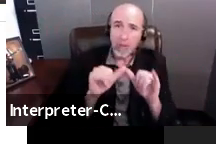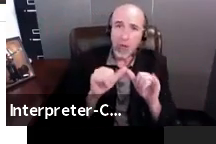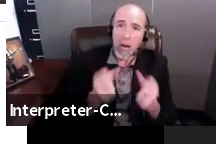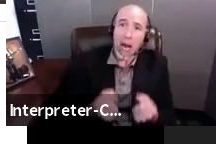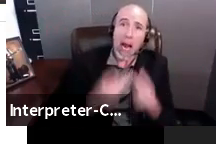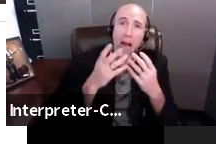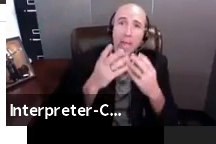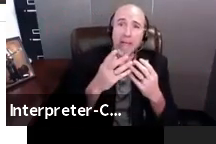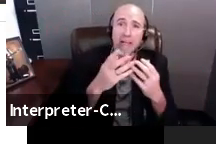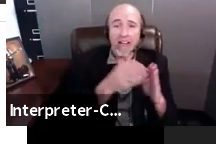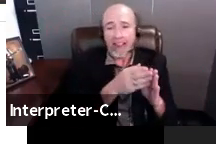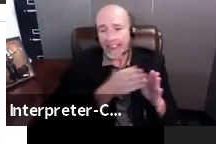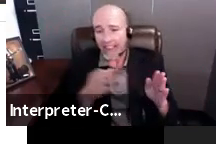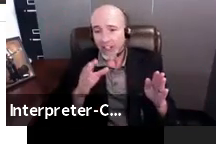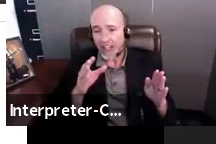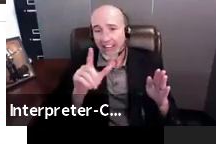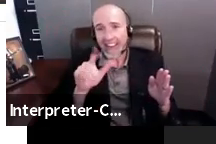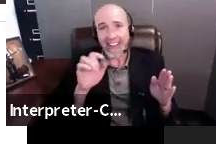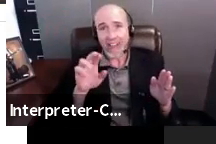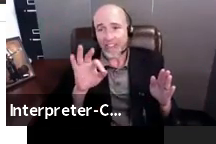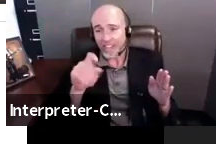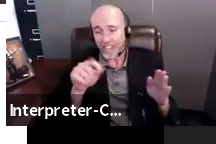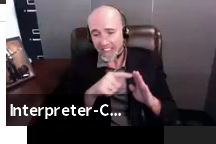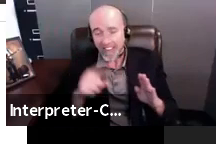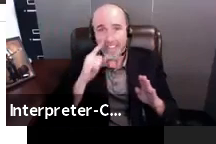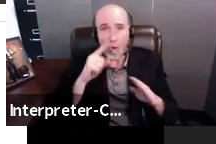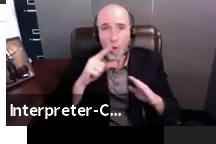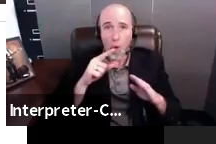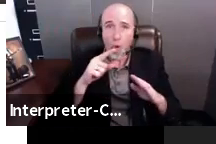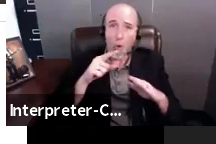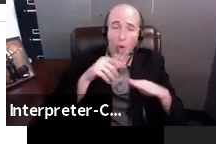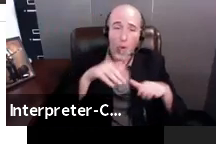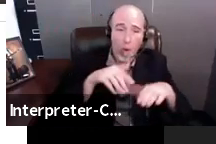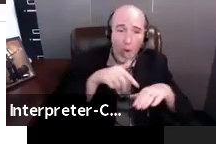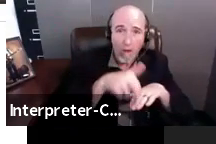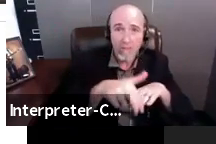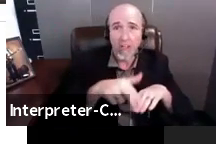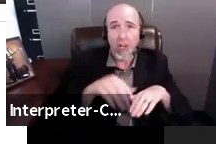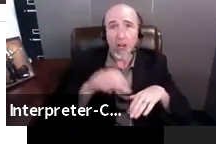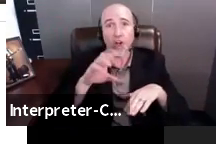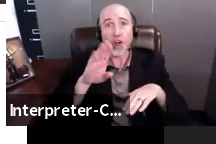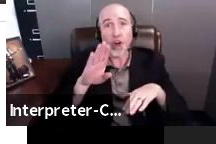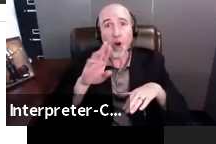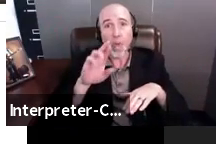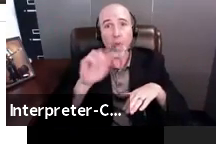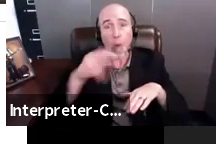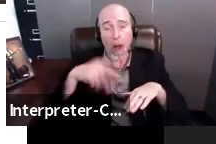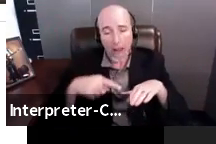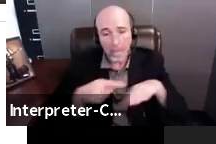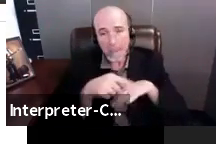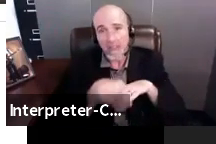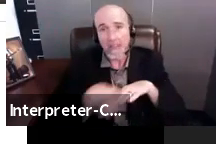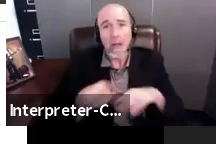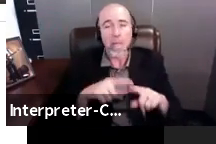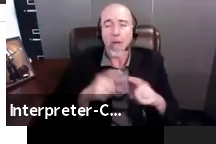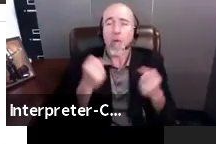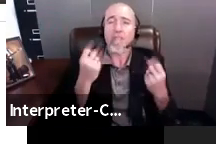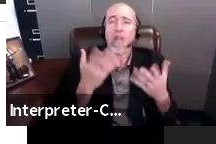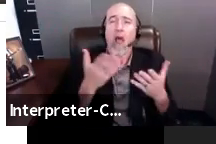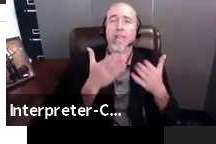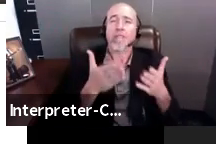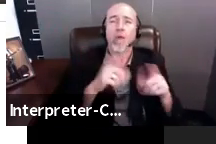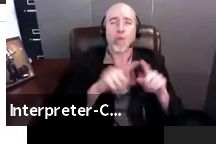of linear feet of sidewalks or the number of curb ramps. There's lots of ways to measure